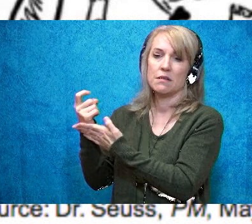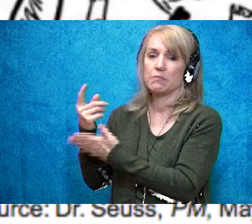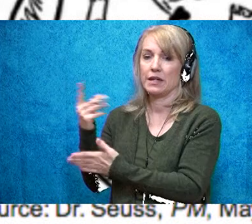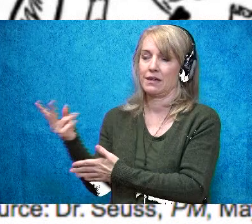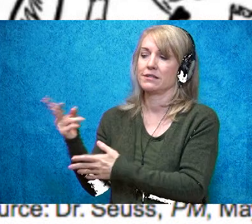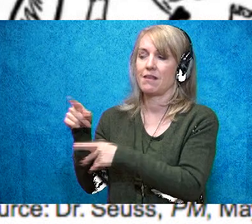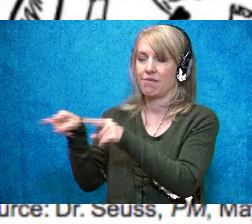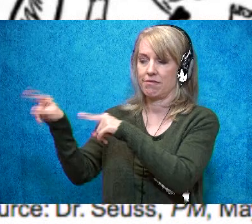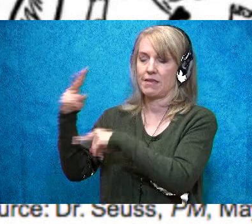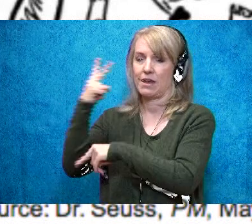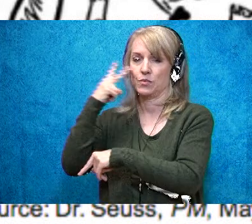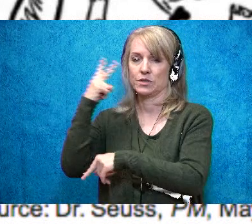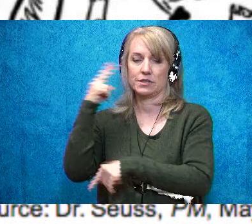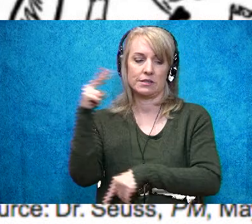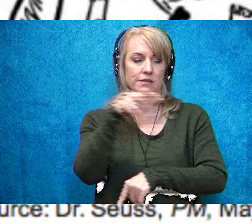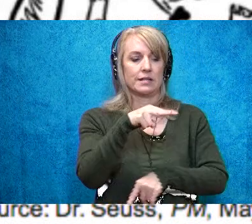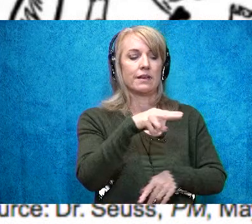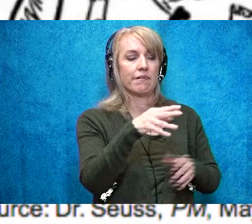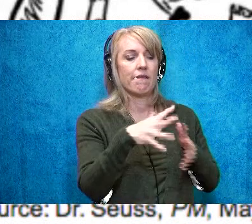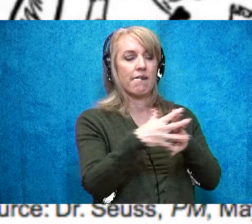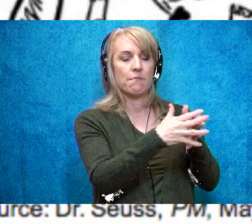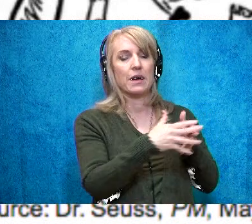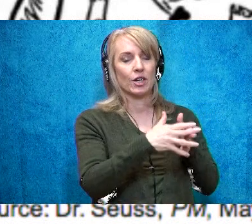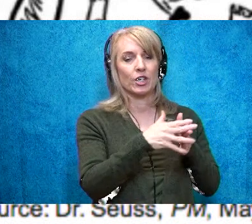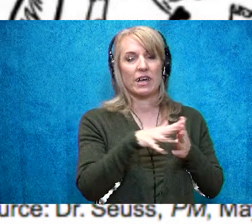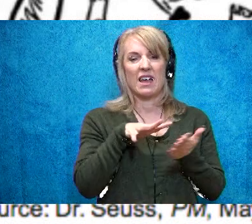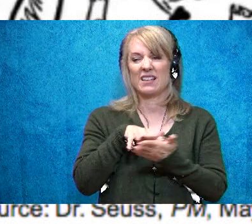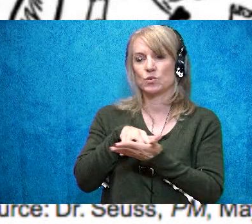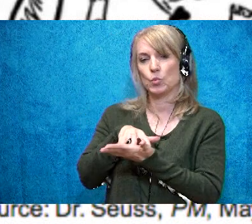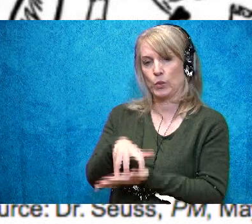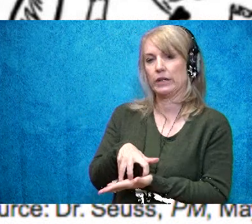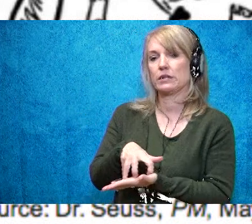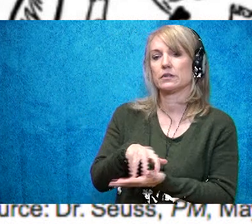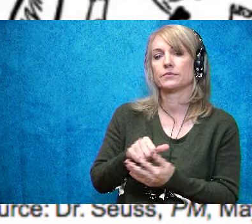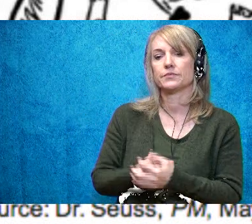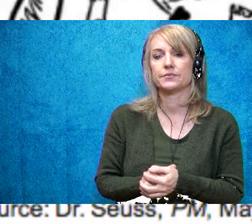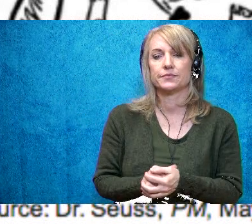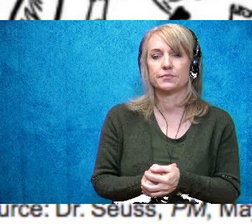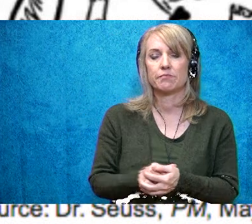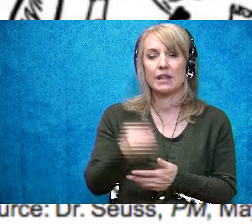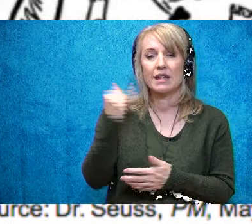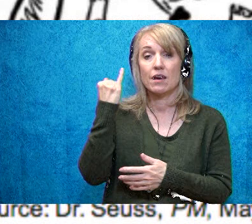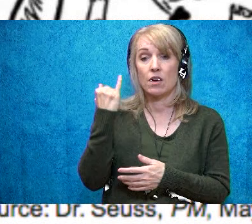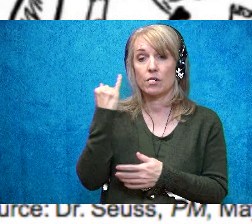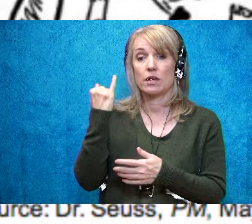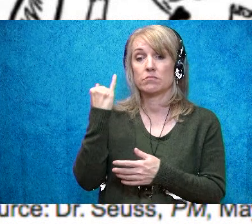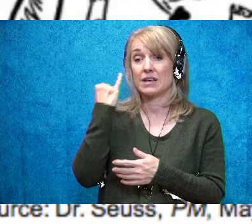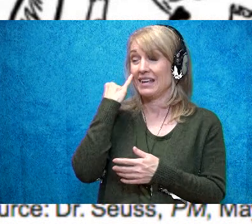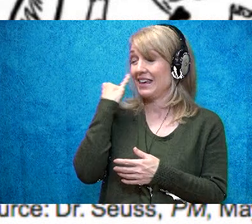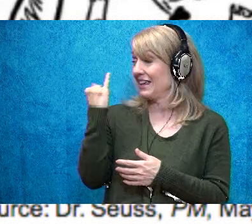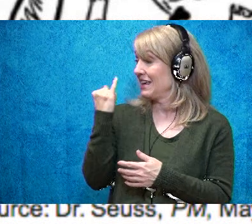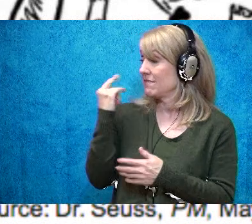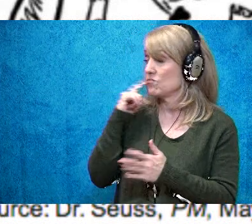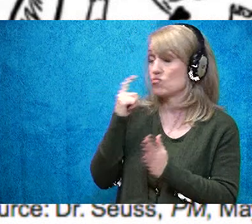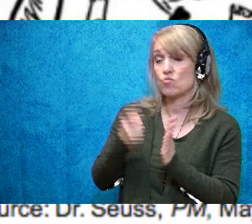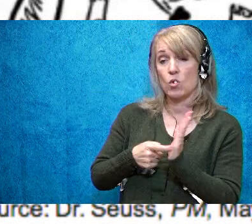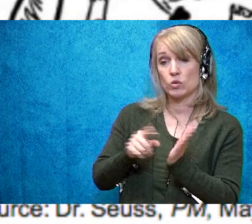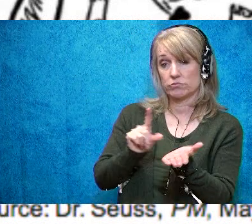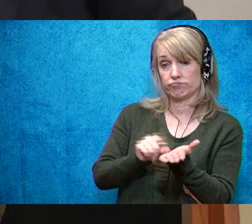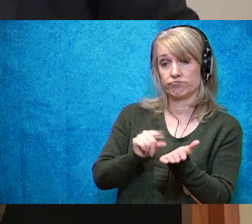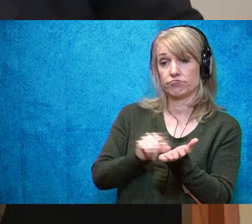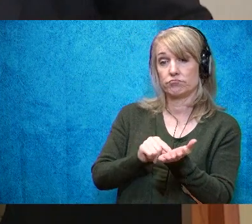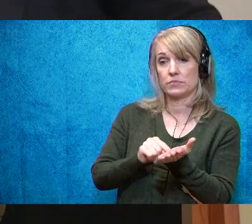that we needed to be neutral. Now, if you take the document that we just read, notice some of the concerns this